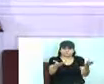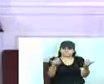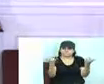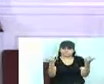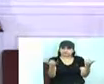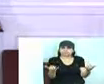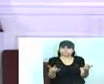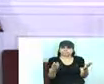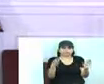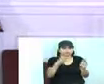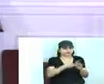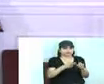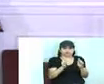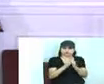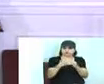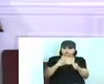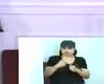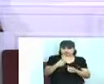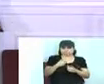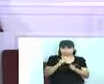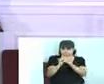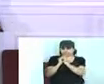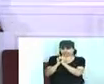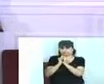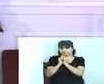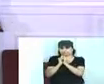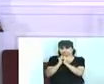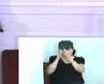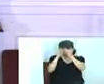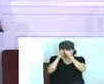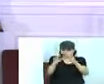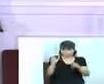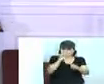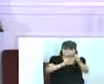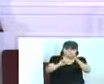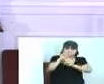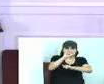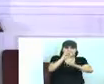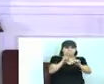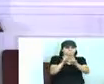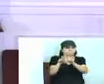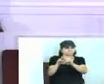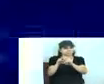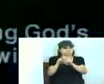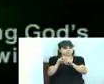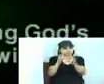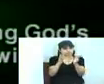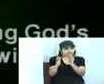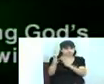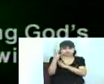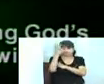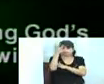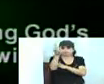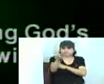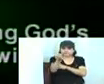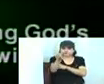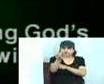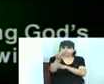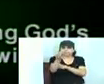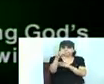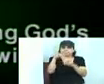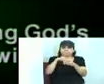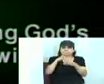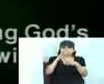now to join with me as together we bless one another as we prepare to head out into the